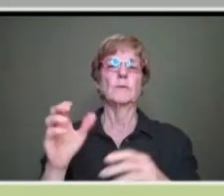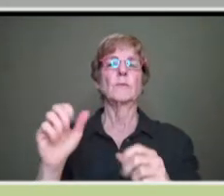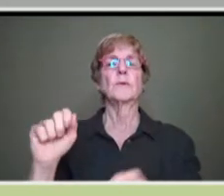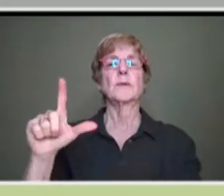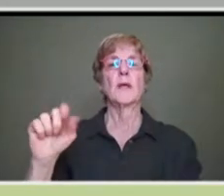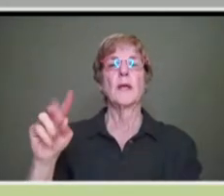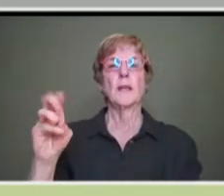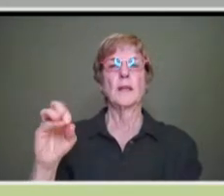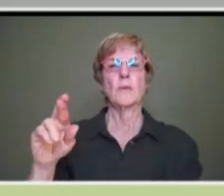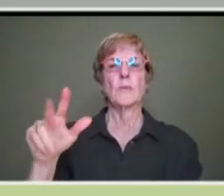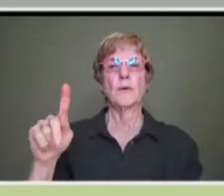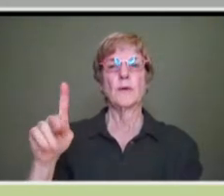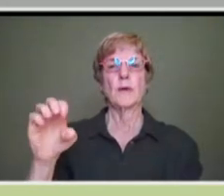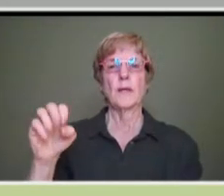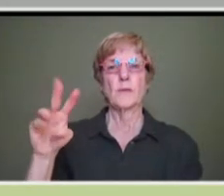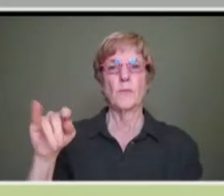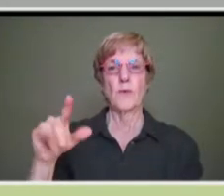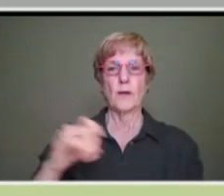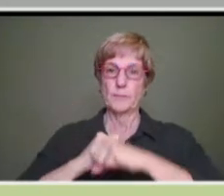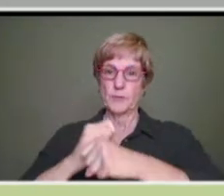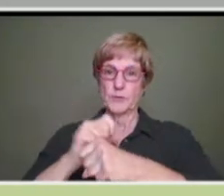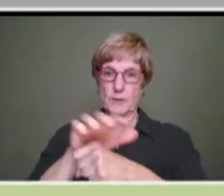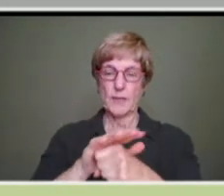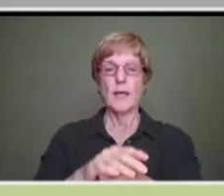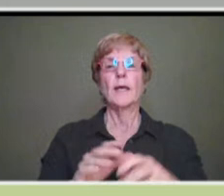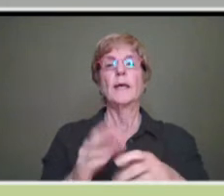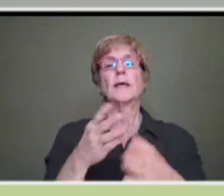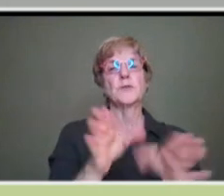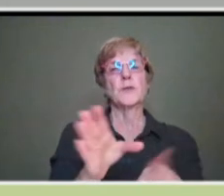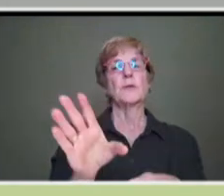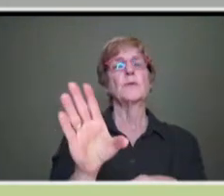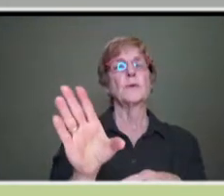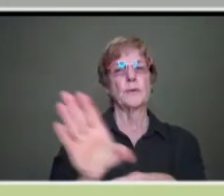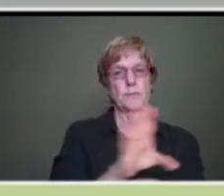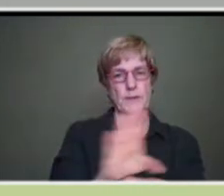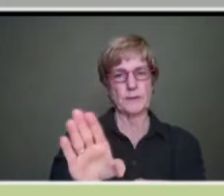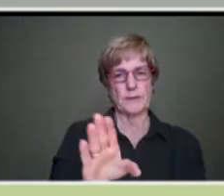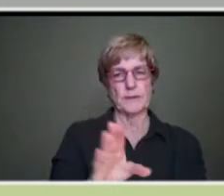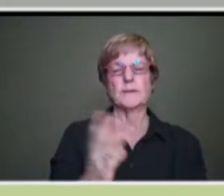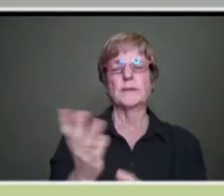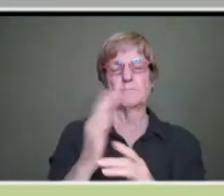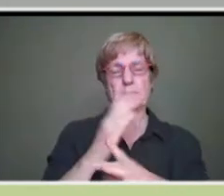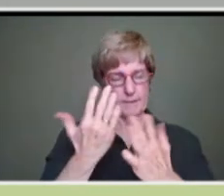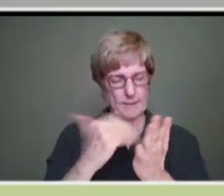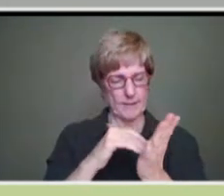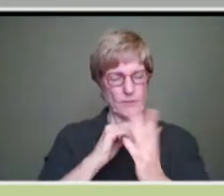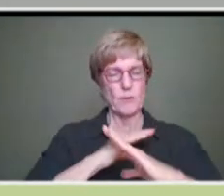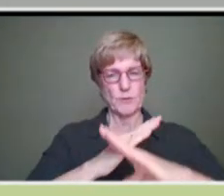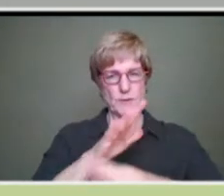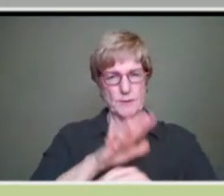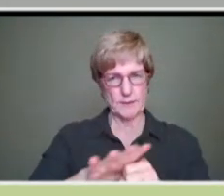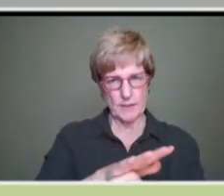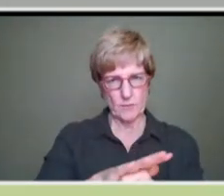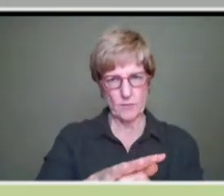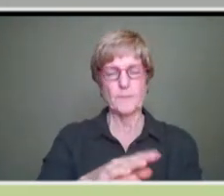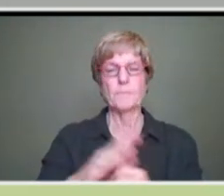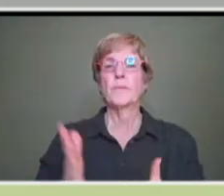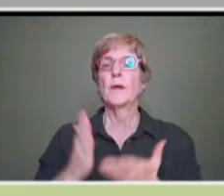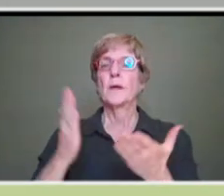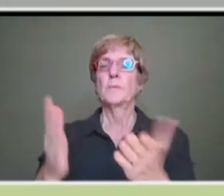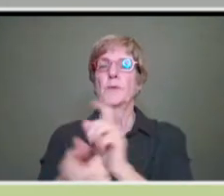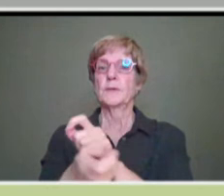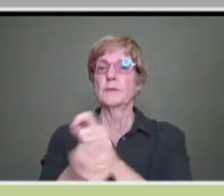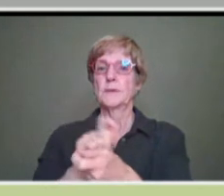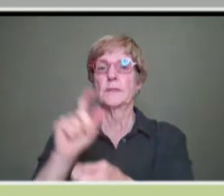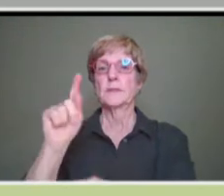protected area and B2 General business with a low Lake widely protected area the proposed zoning is todnc